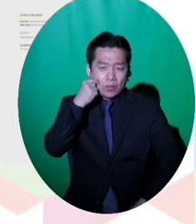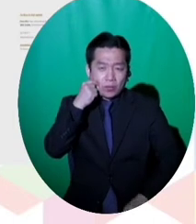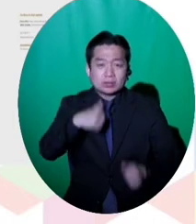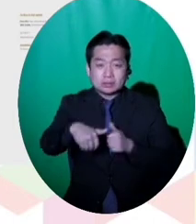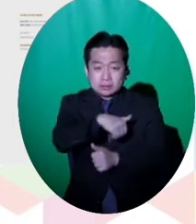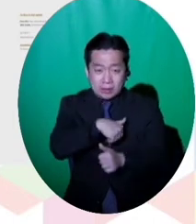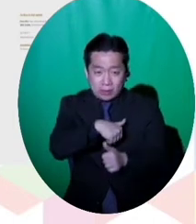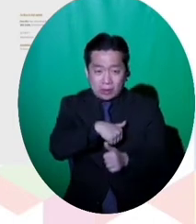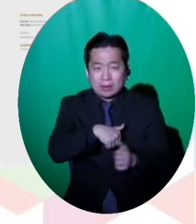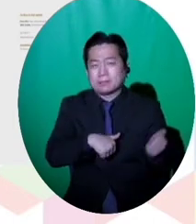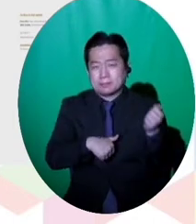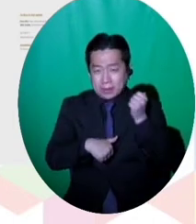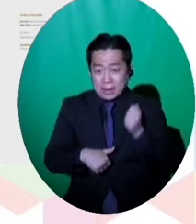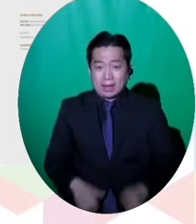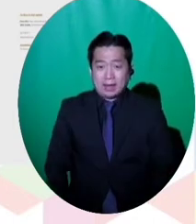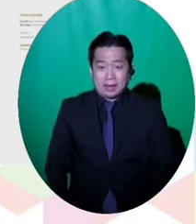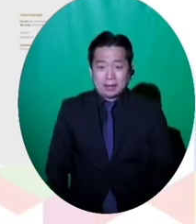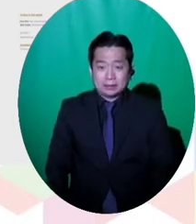empirical observation.